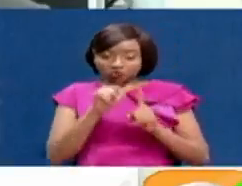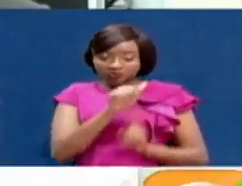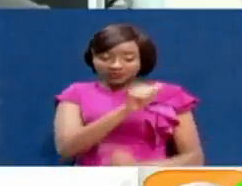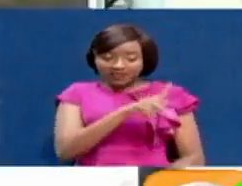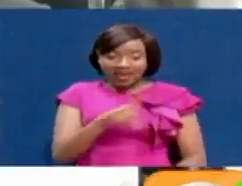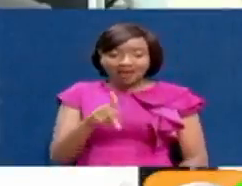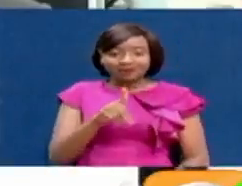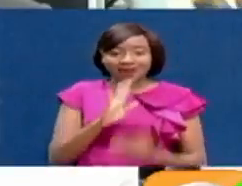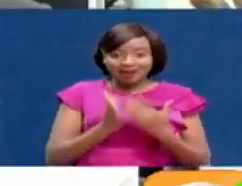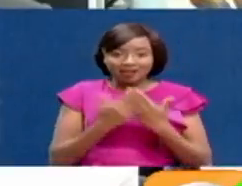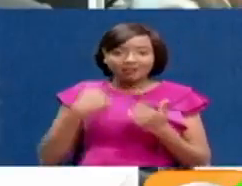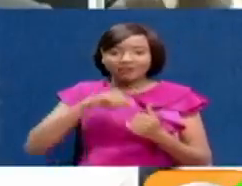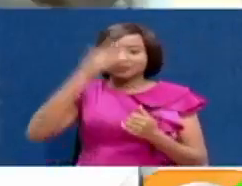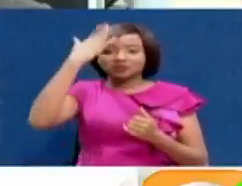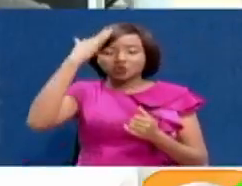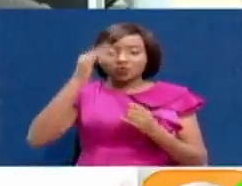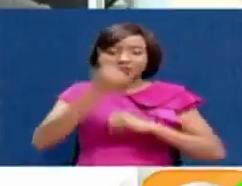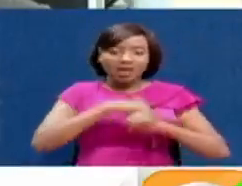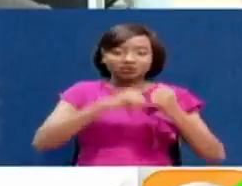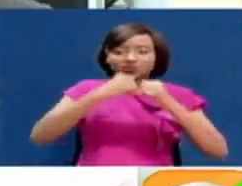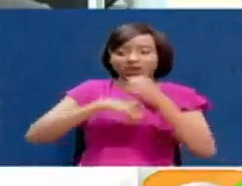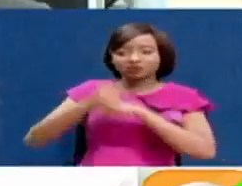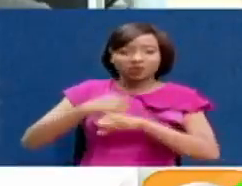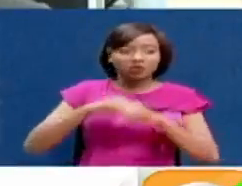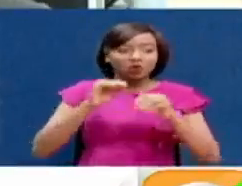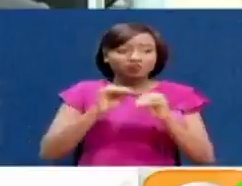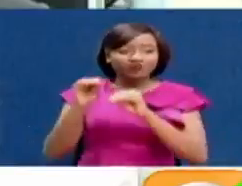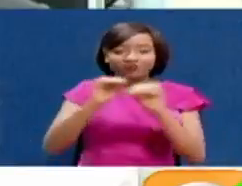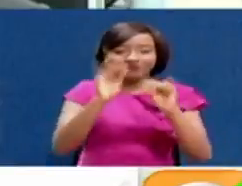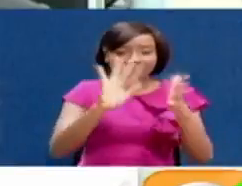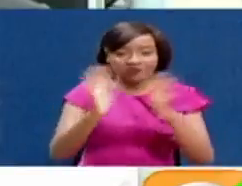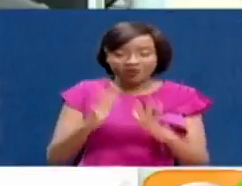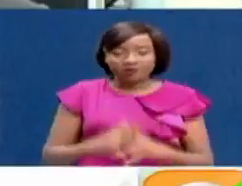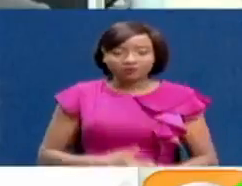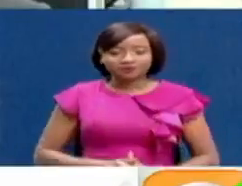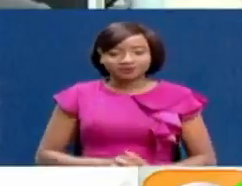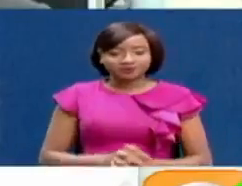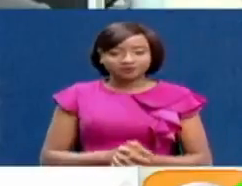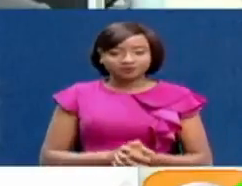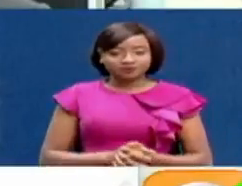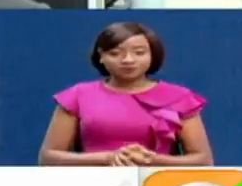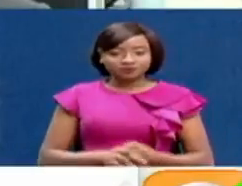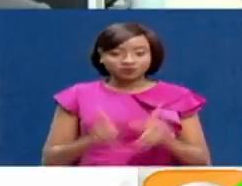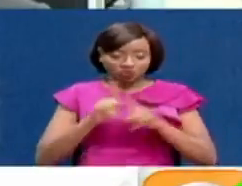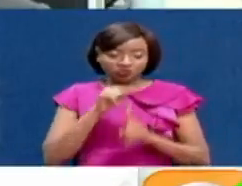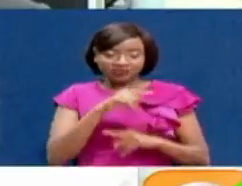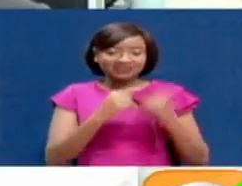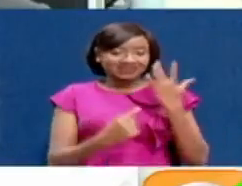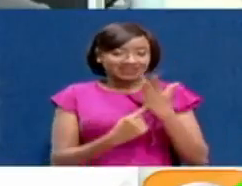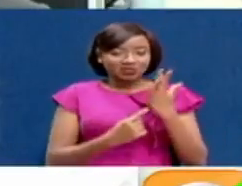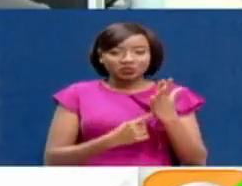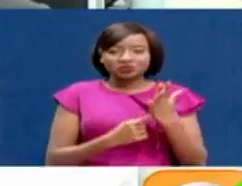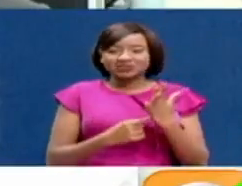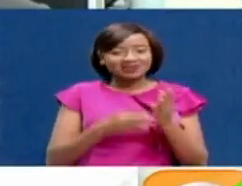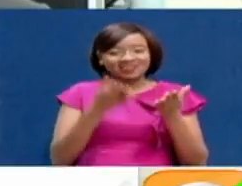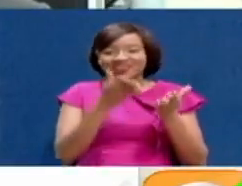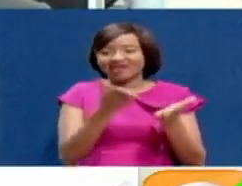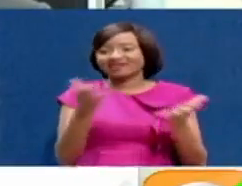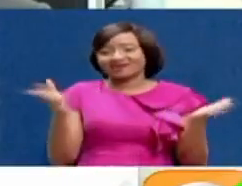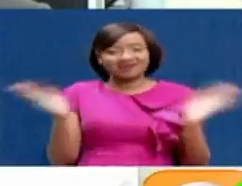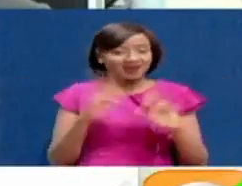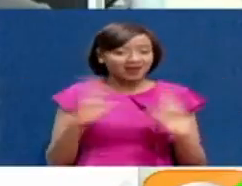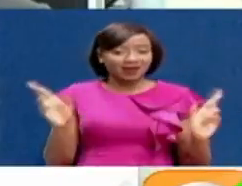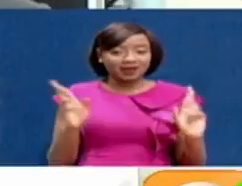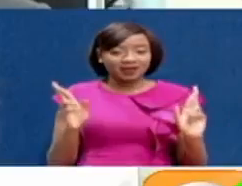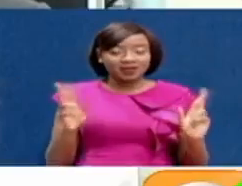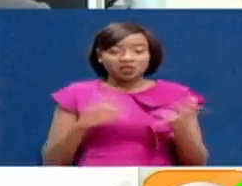be tracking your movements and movements of other people around you. And we've seen the technologies that are already available to do this.